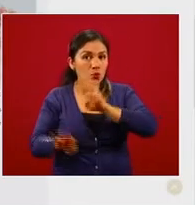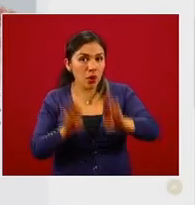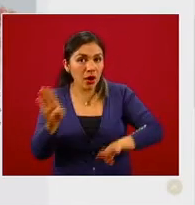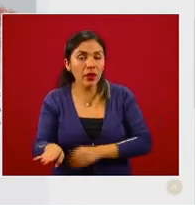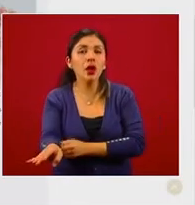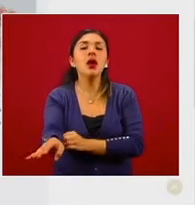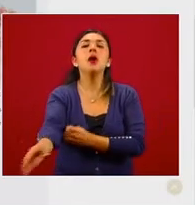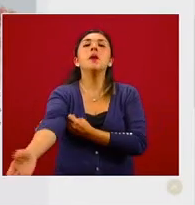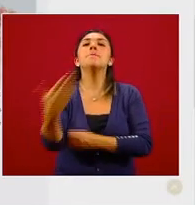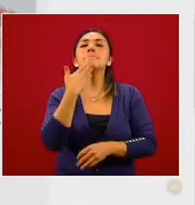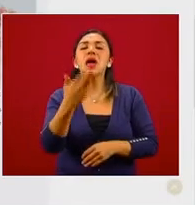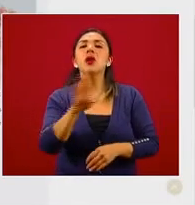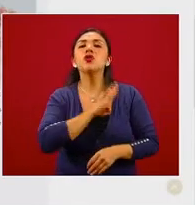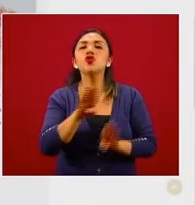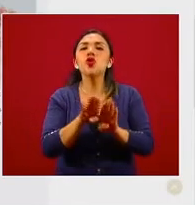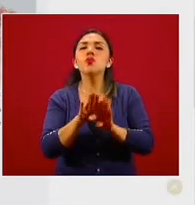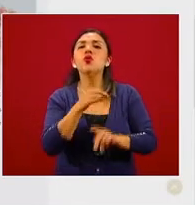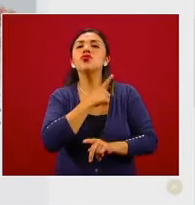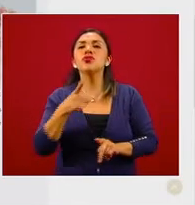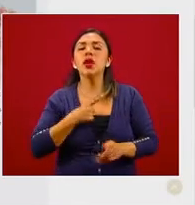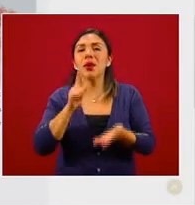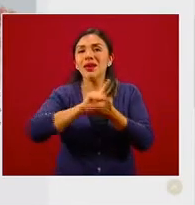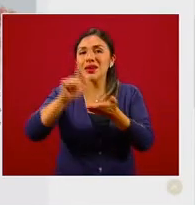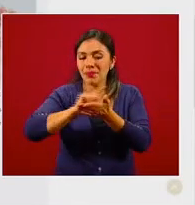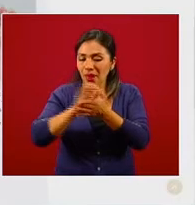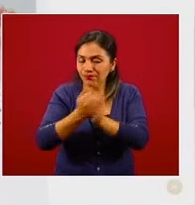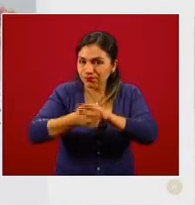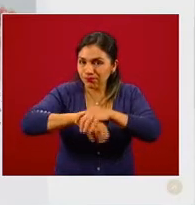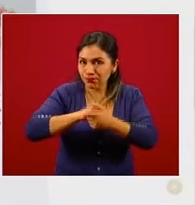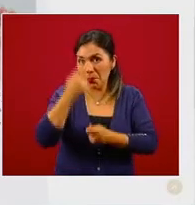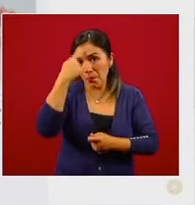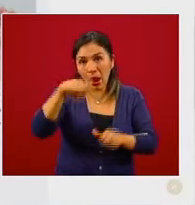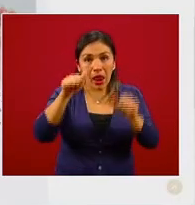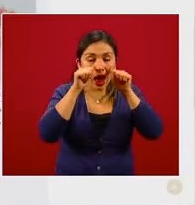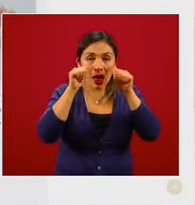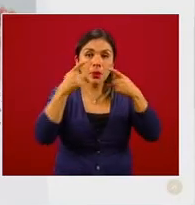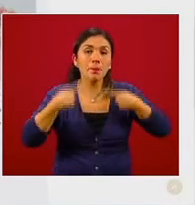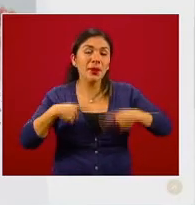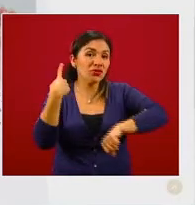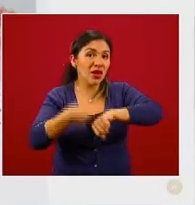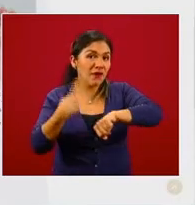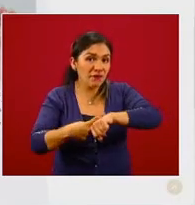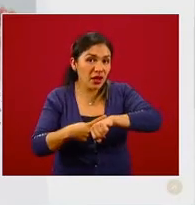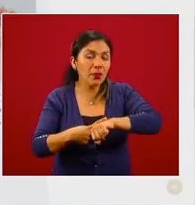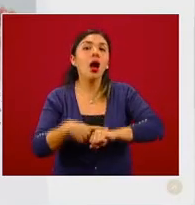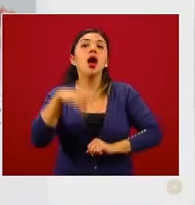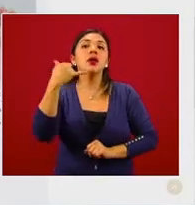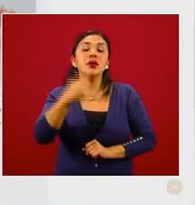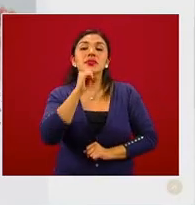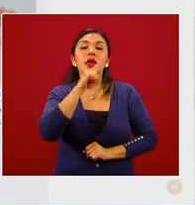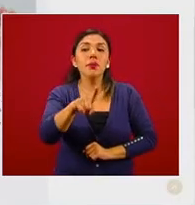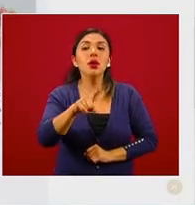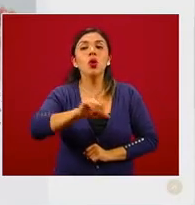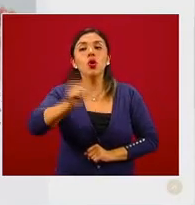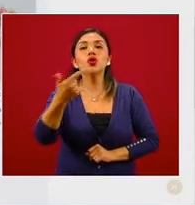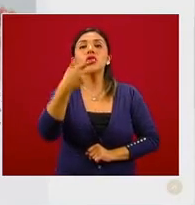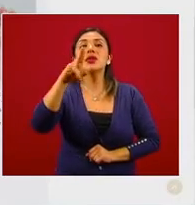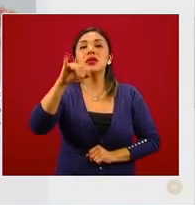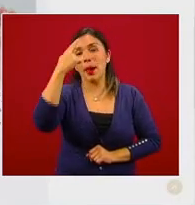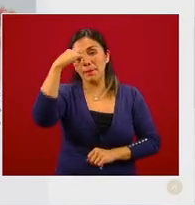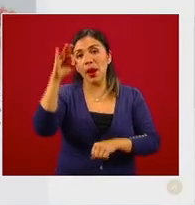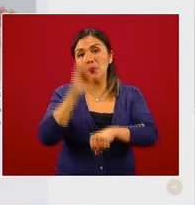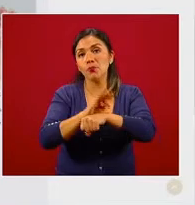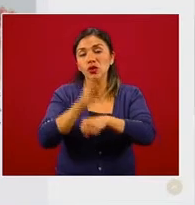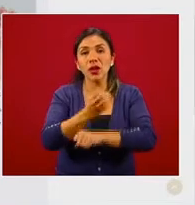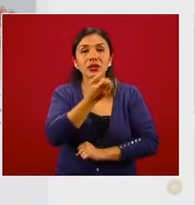death certificates correctly. We have how to wash your hands correctly in order to attend patients. And we